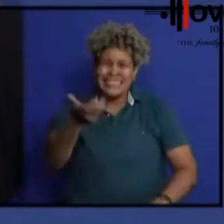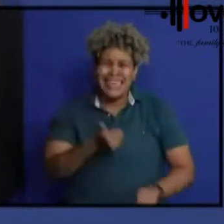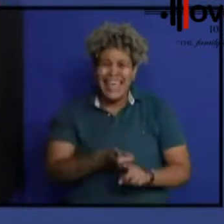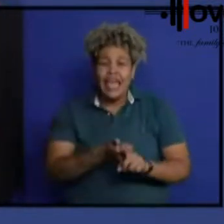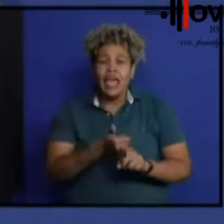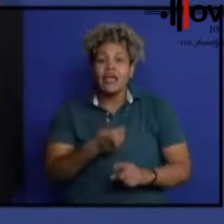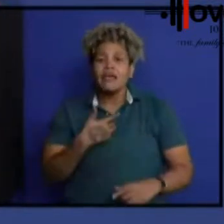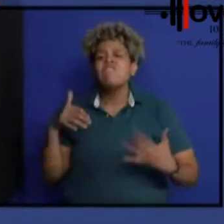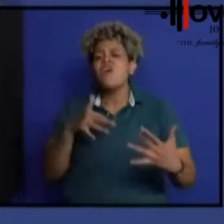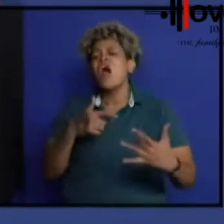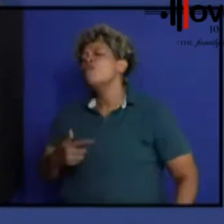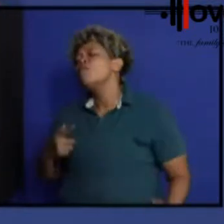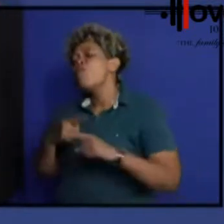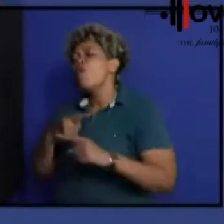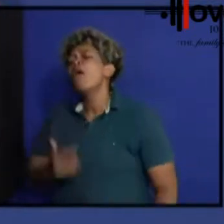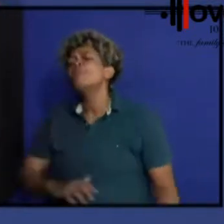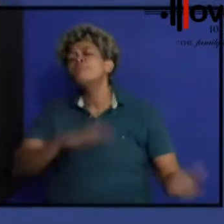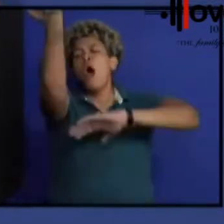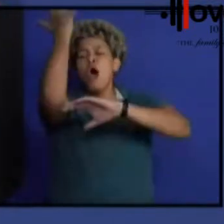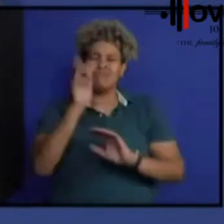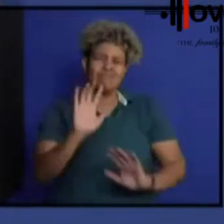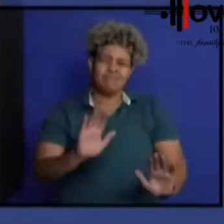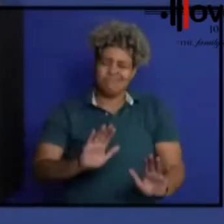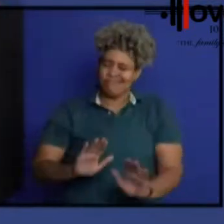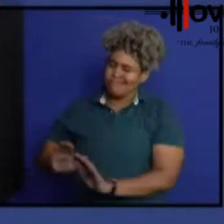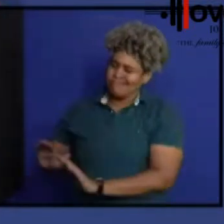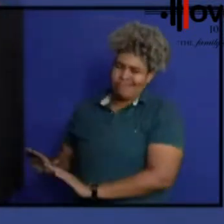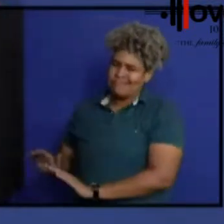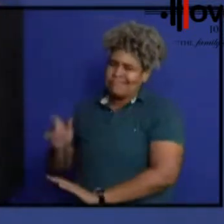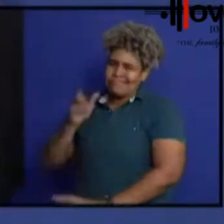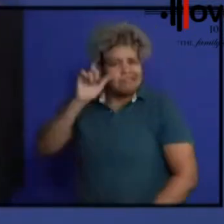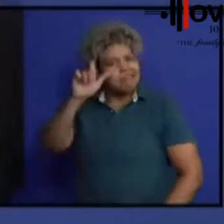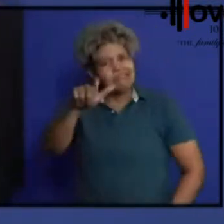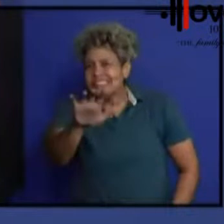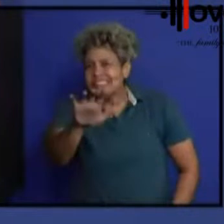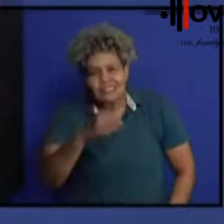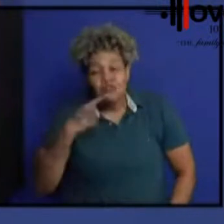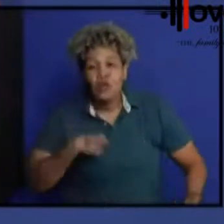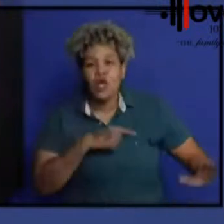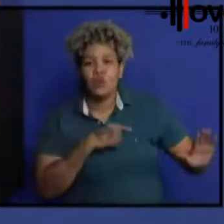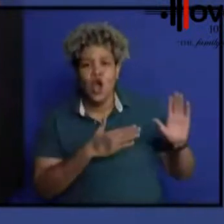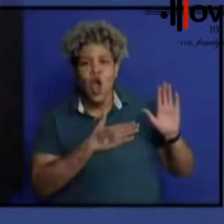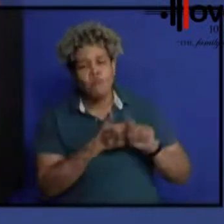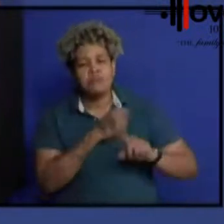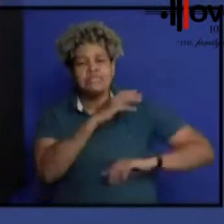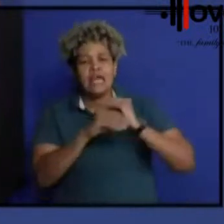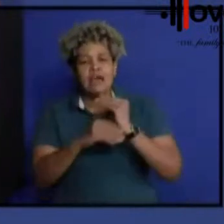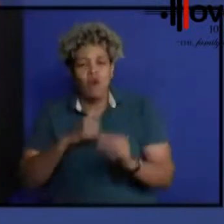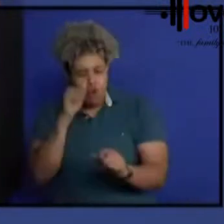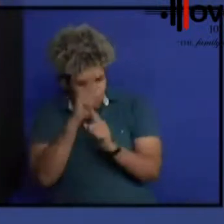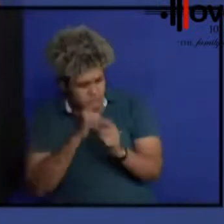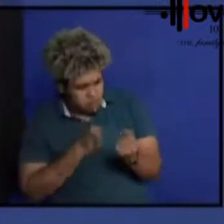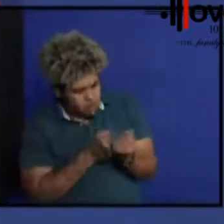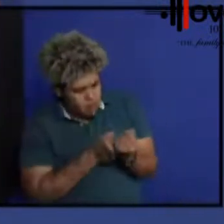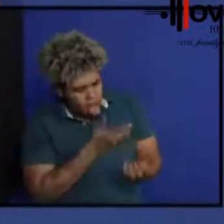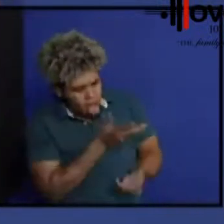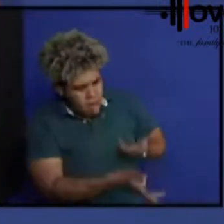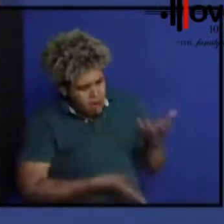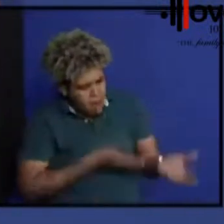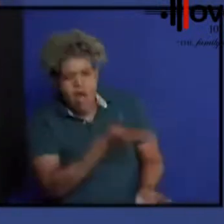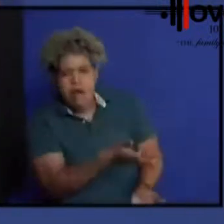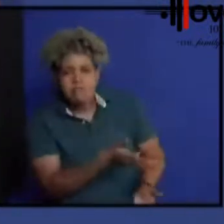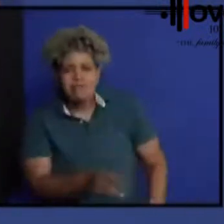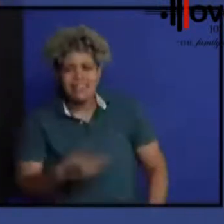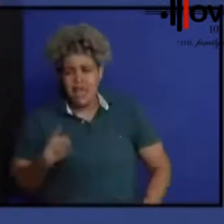violent response to conflicts that may occur in crises. Let's commit to being our brother's keeper. Look out for